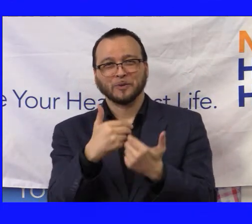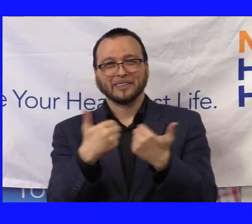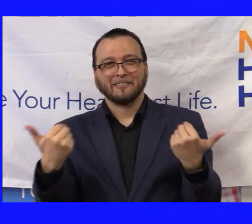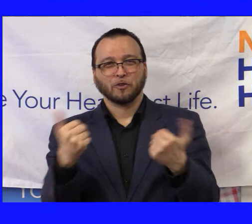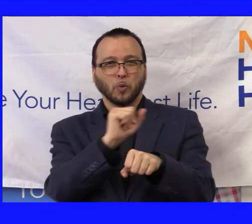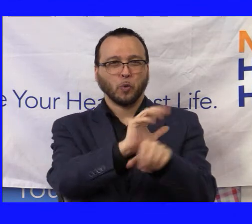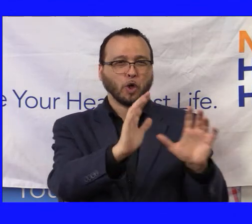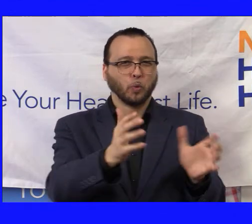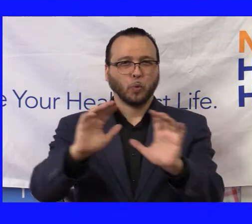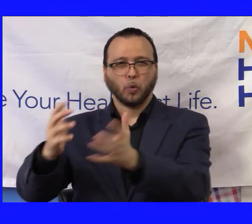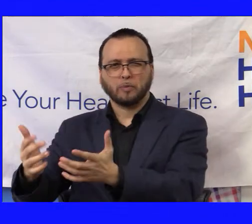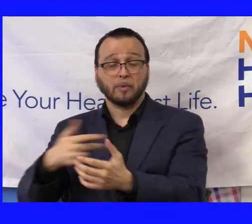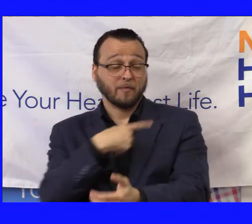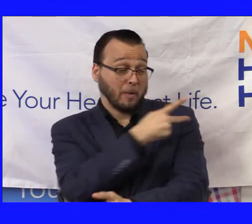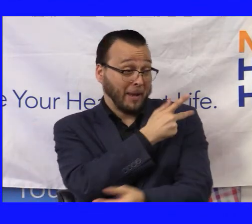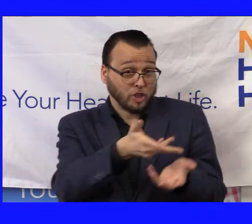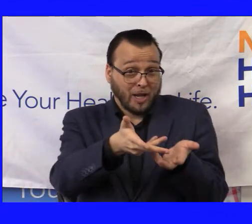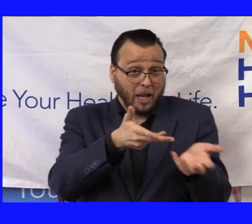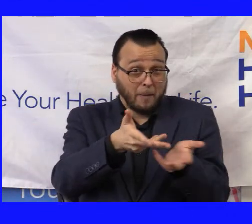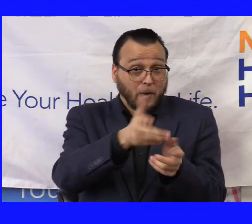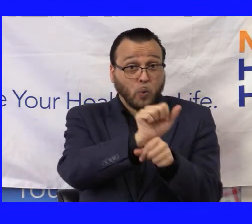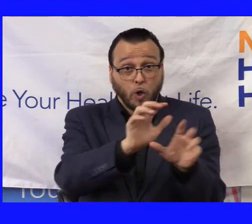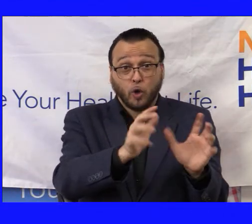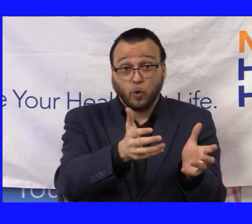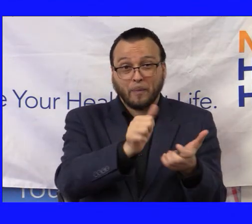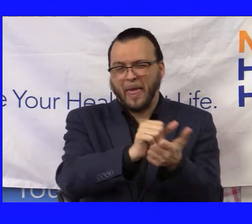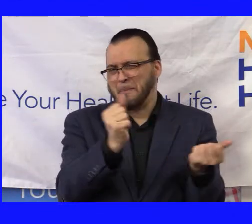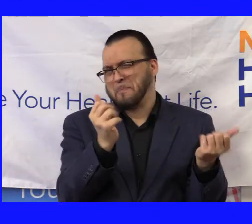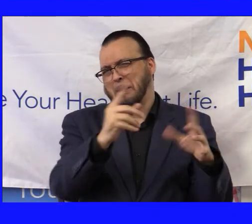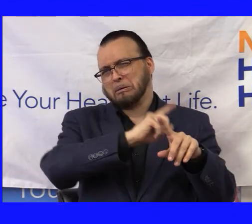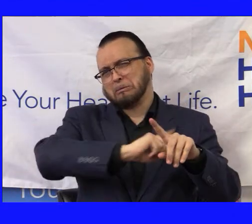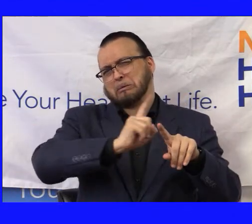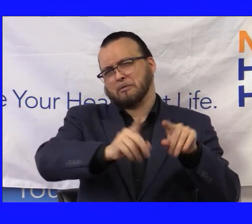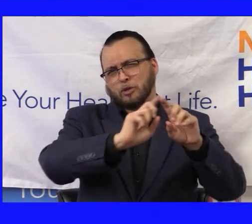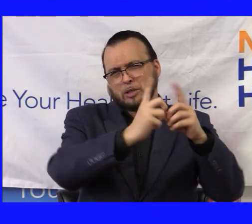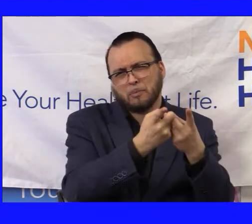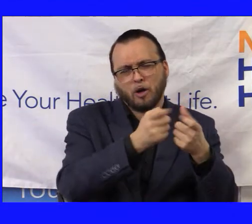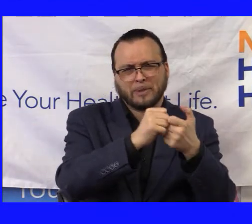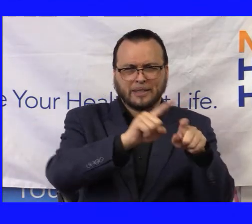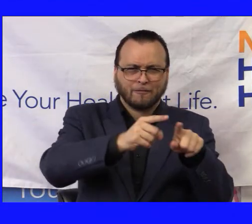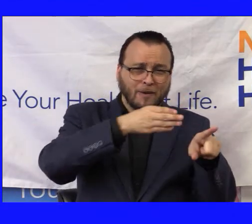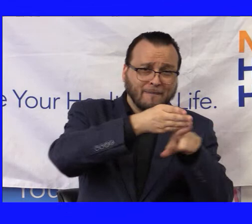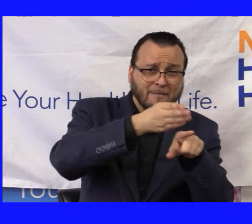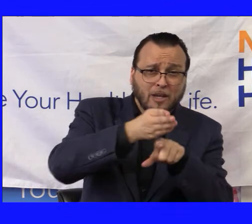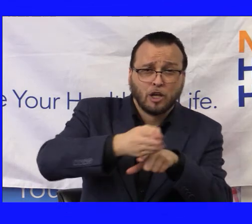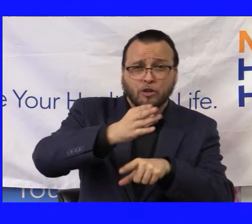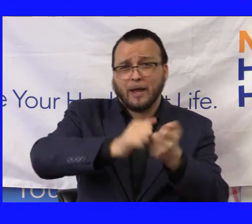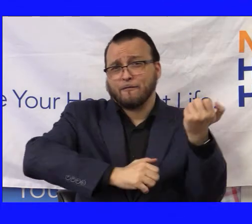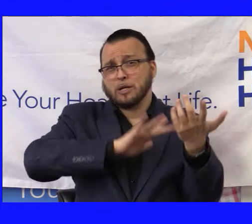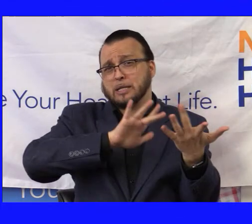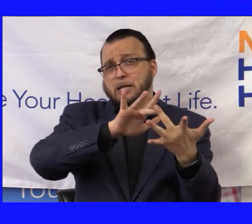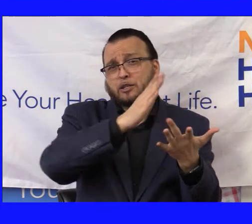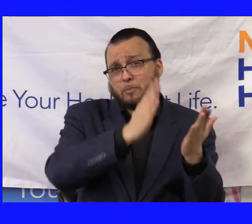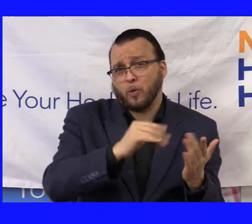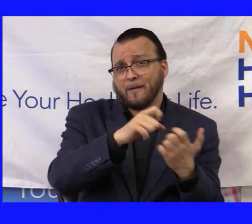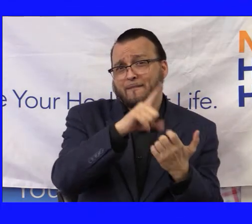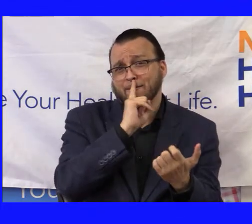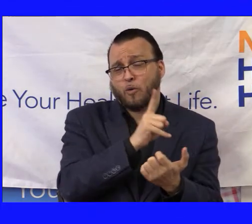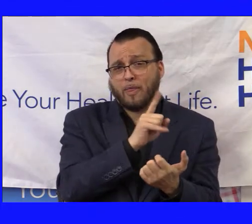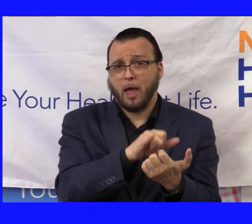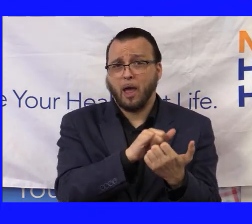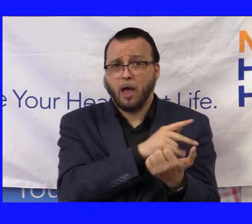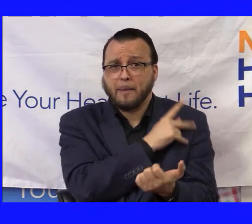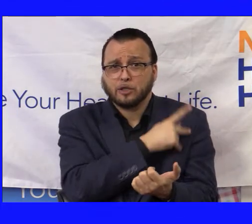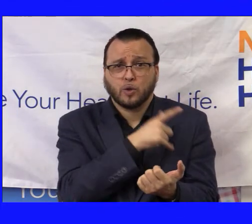groups. We have a patient engagement work group made up of a variety of different departments and disciplines at every touch point that a patient touches that might be